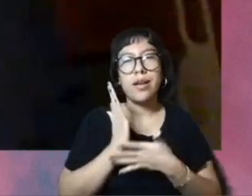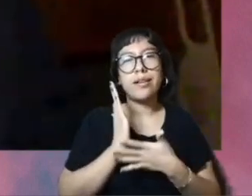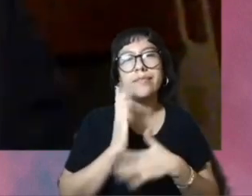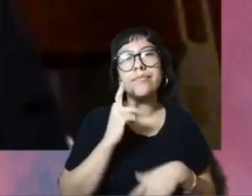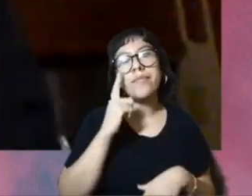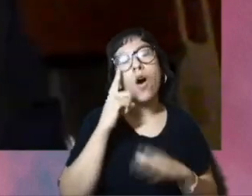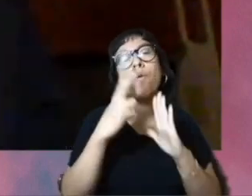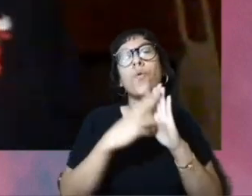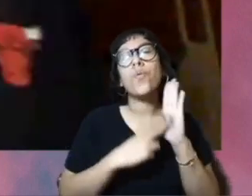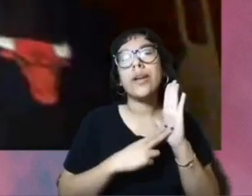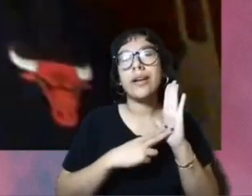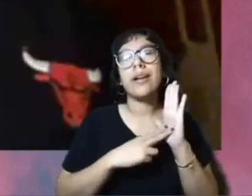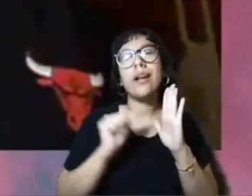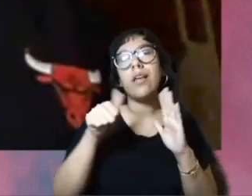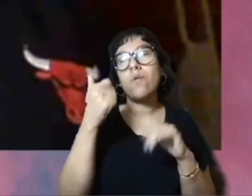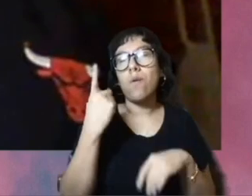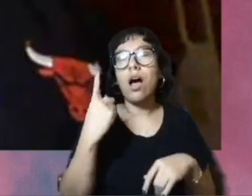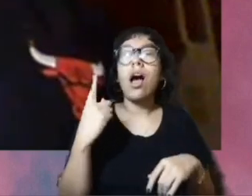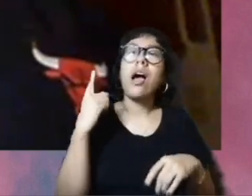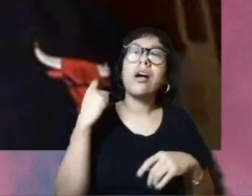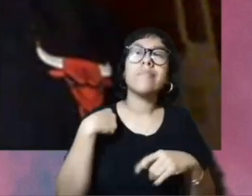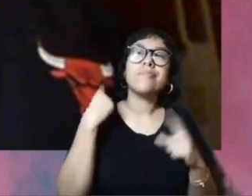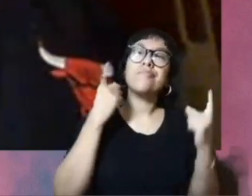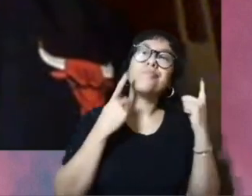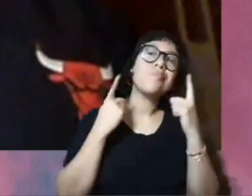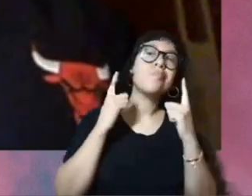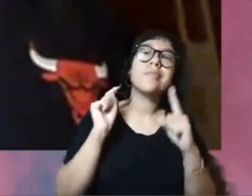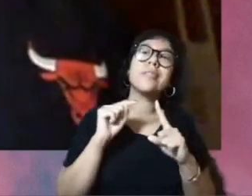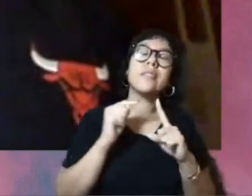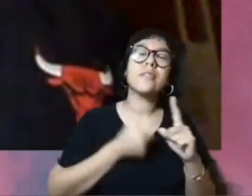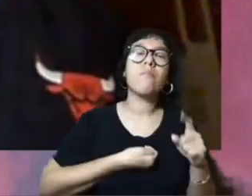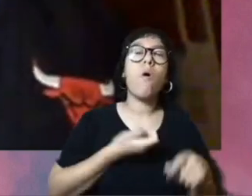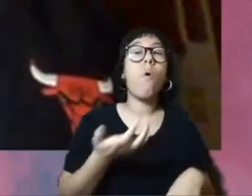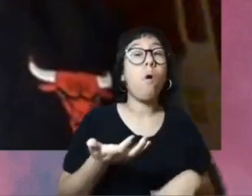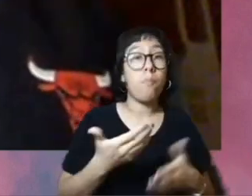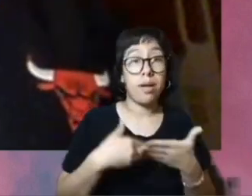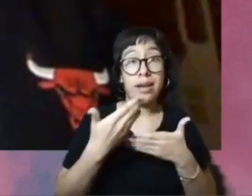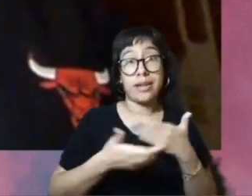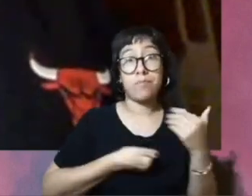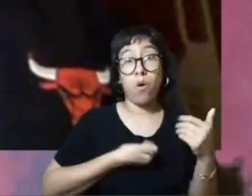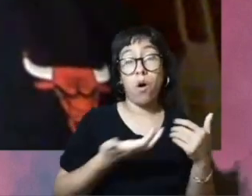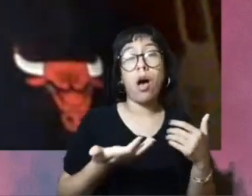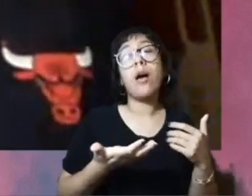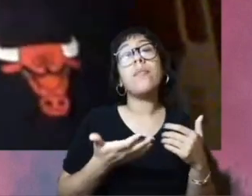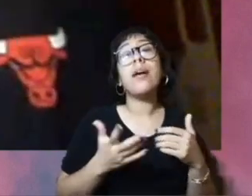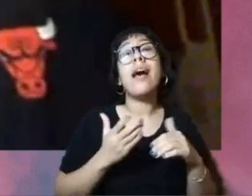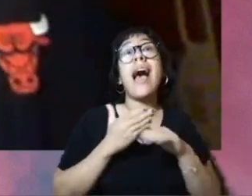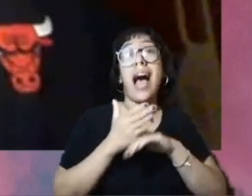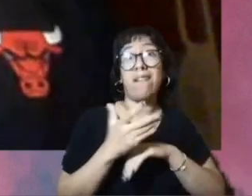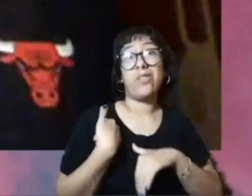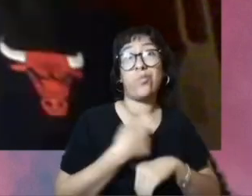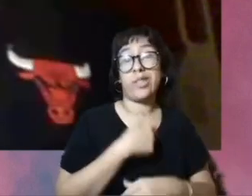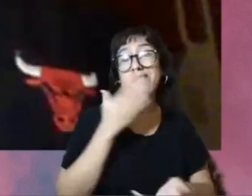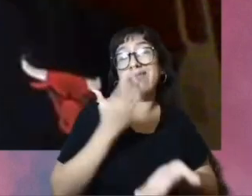I'll read this. I was thinking about this poem. So this next poem is called After We Stopped Rap.